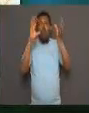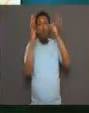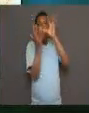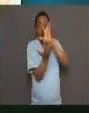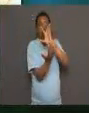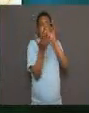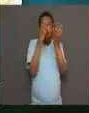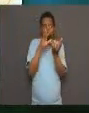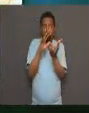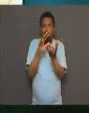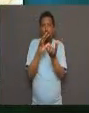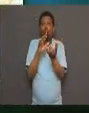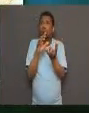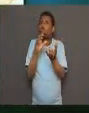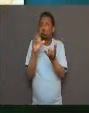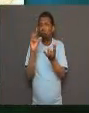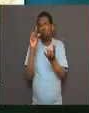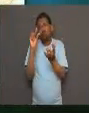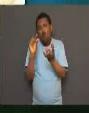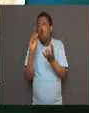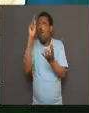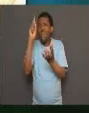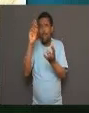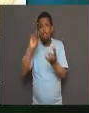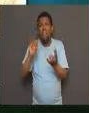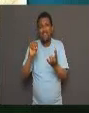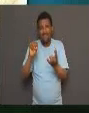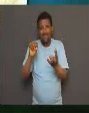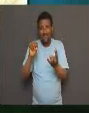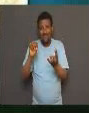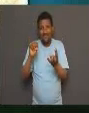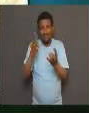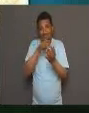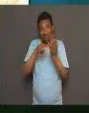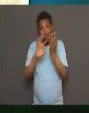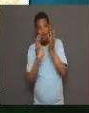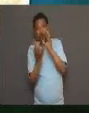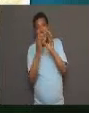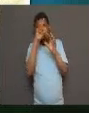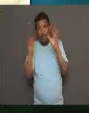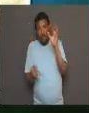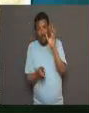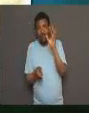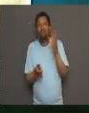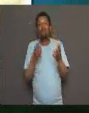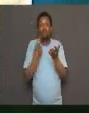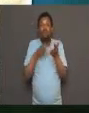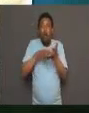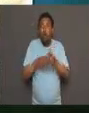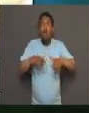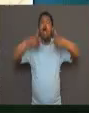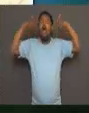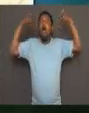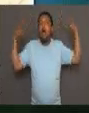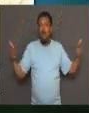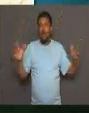Most globes are smaller than 1 meter in diameter. This means that